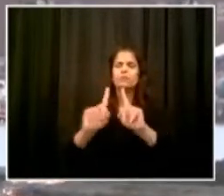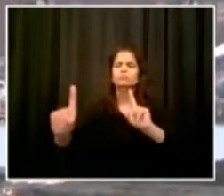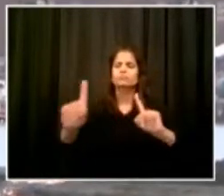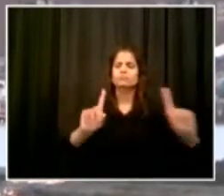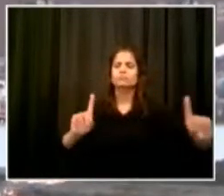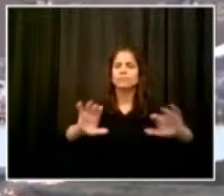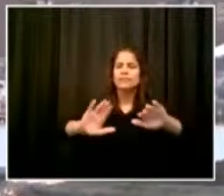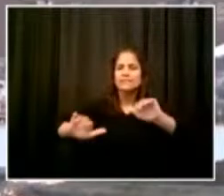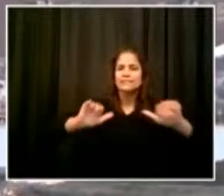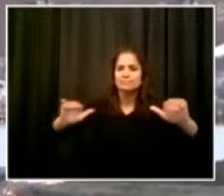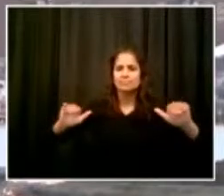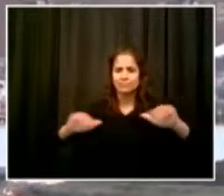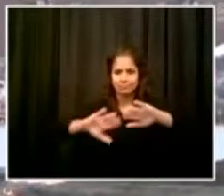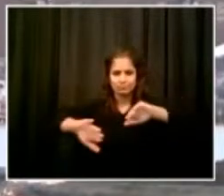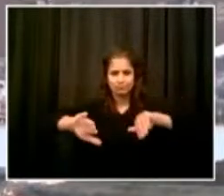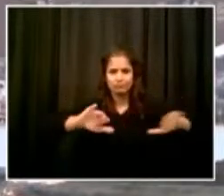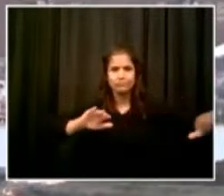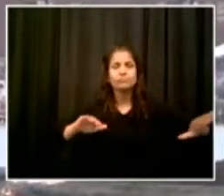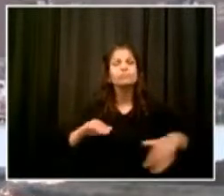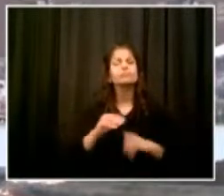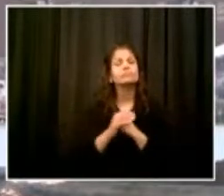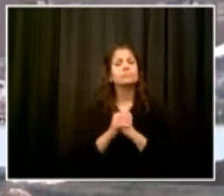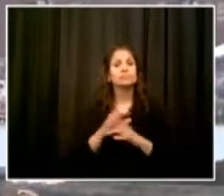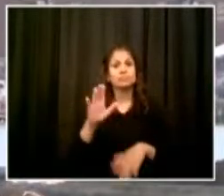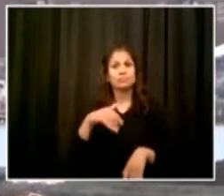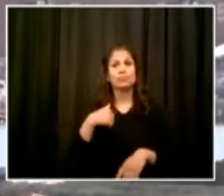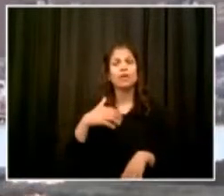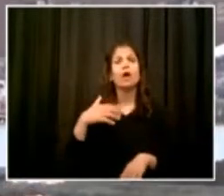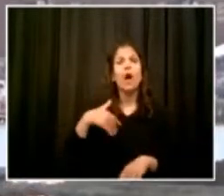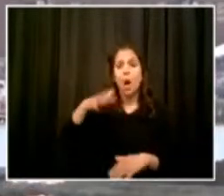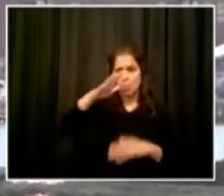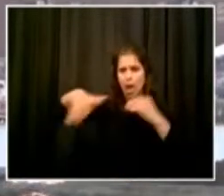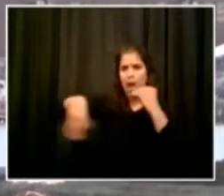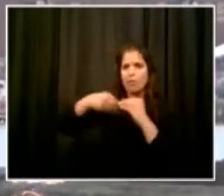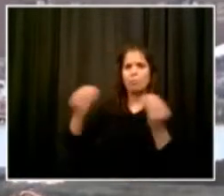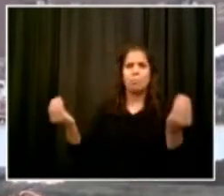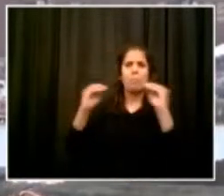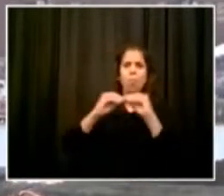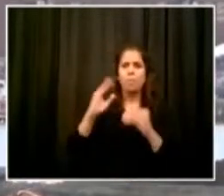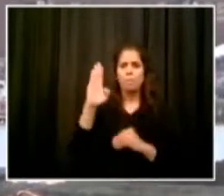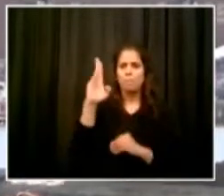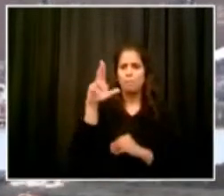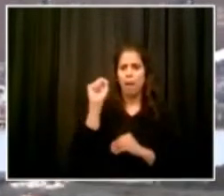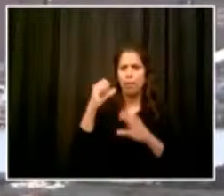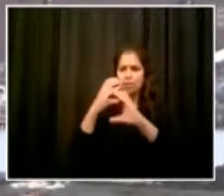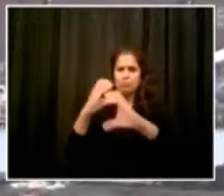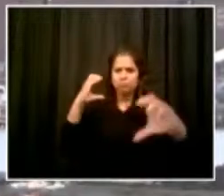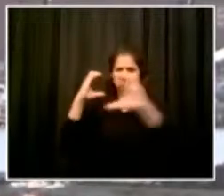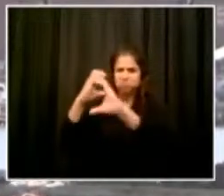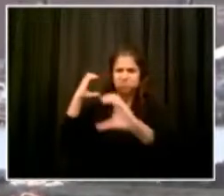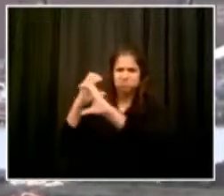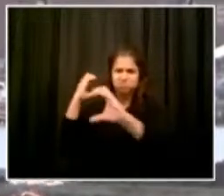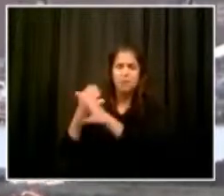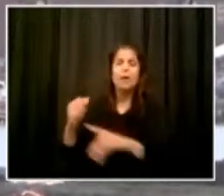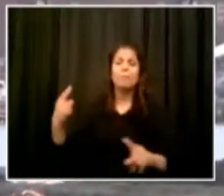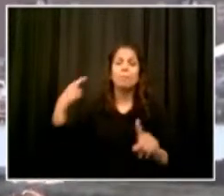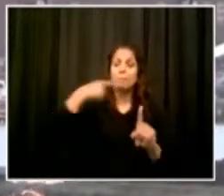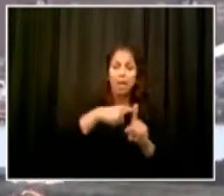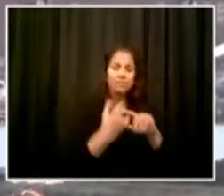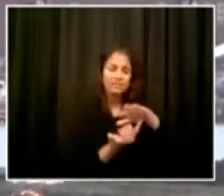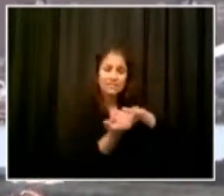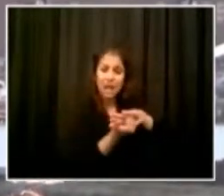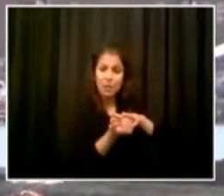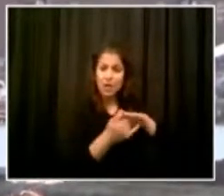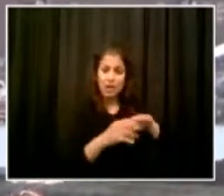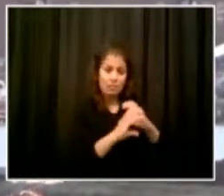there's more and more trains and buses, people will be able to spread out more. But I think it's going to be a day-by-day thing, like everything else in life.